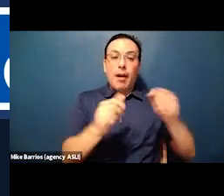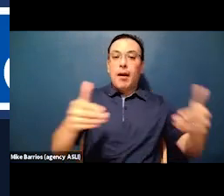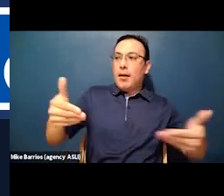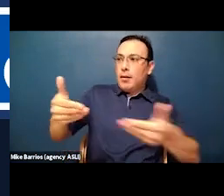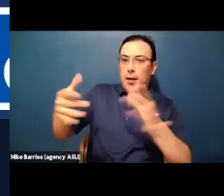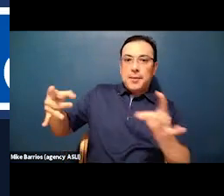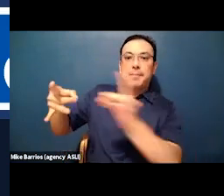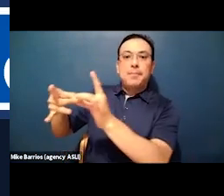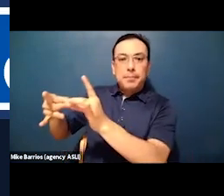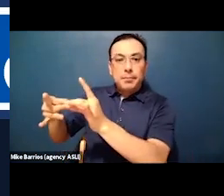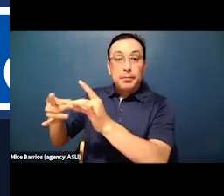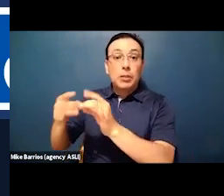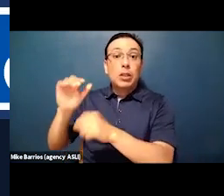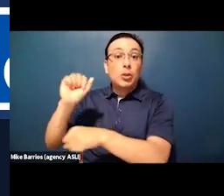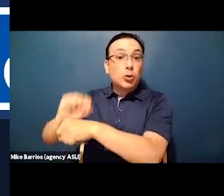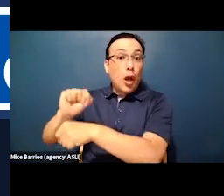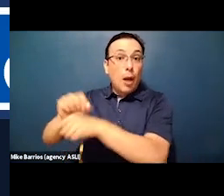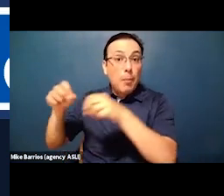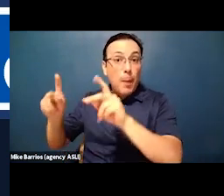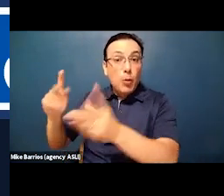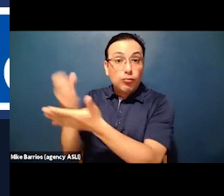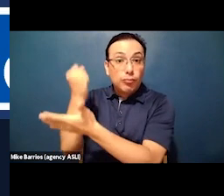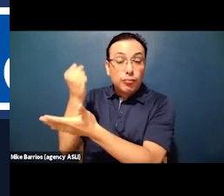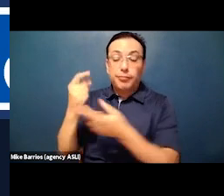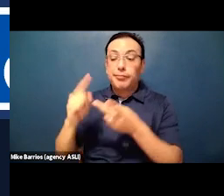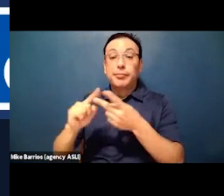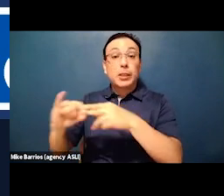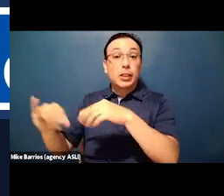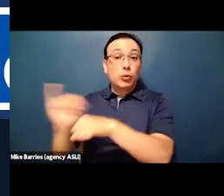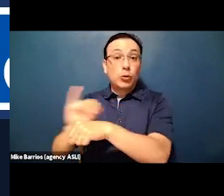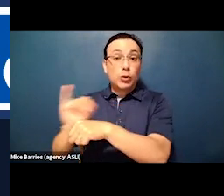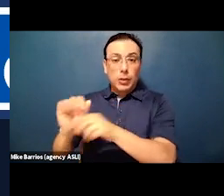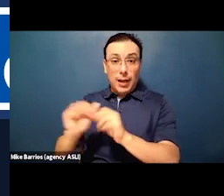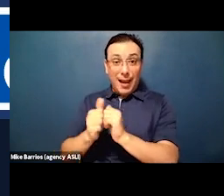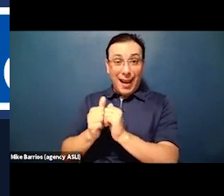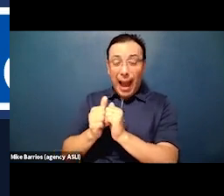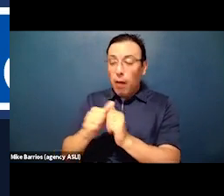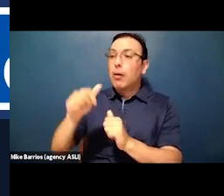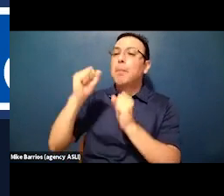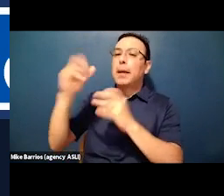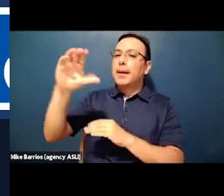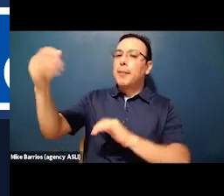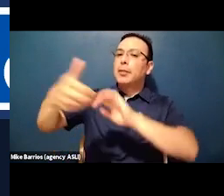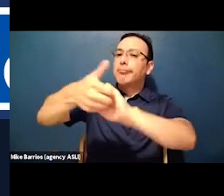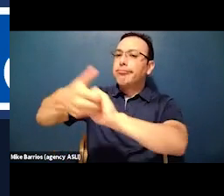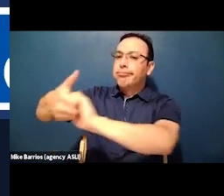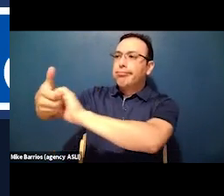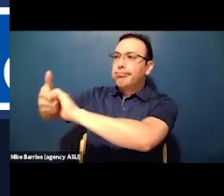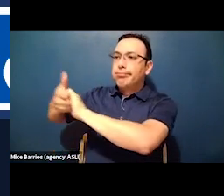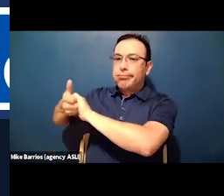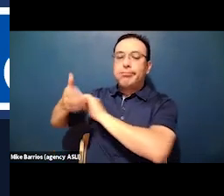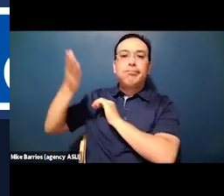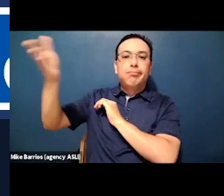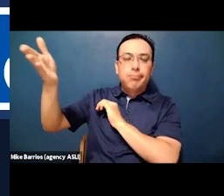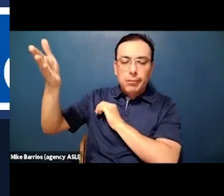and internships. And we do this through a wide network of partnerships in public sector,